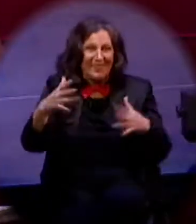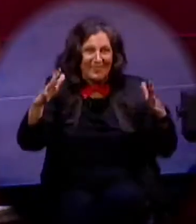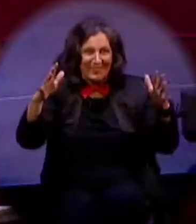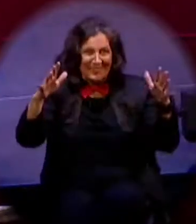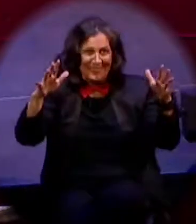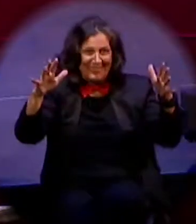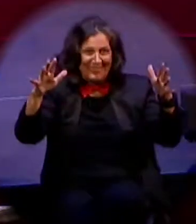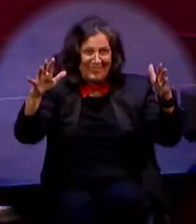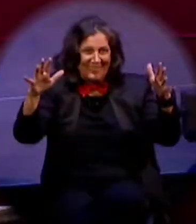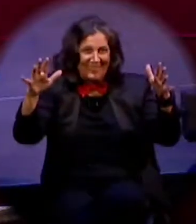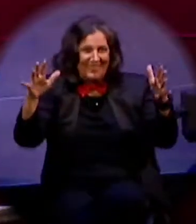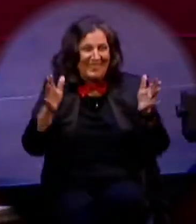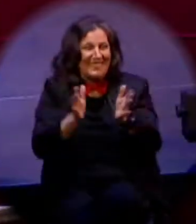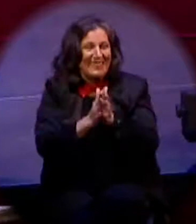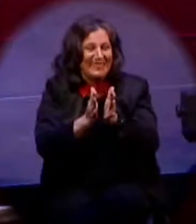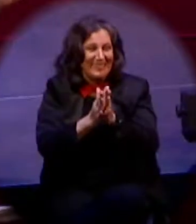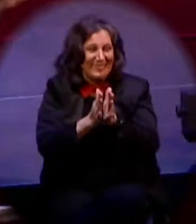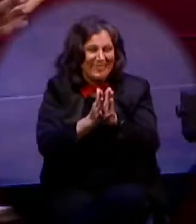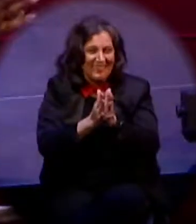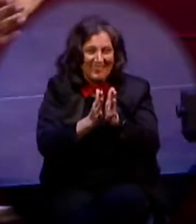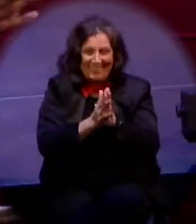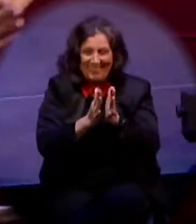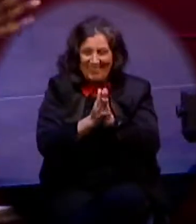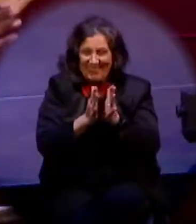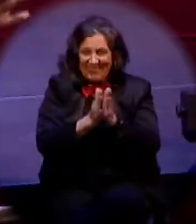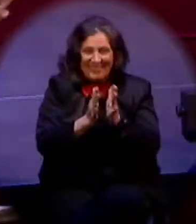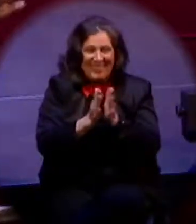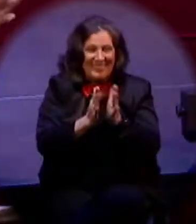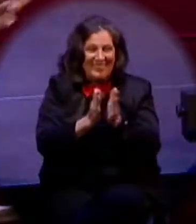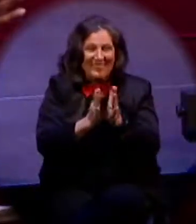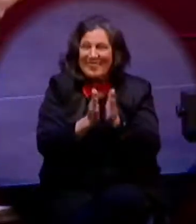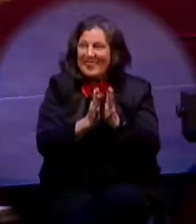Yes! Female comedy show. Evet.